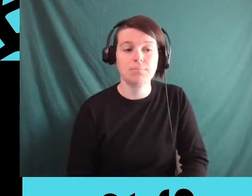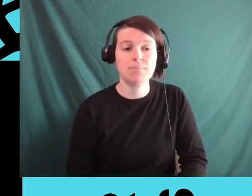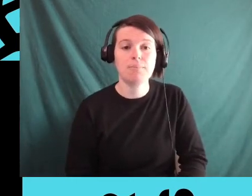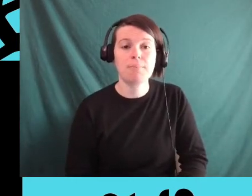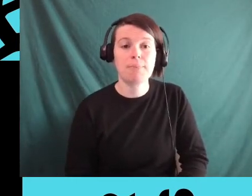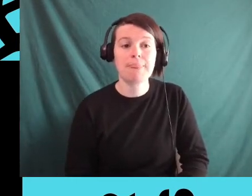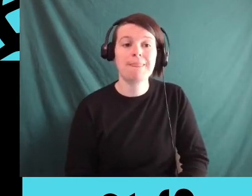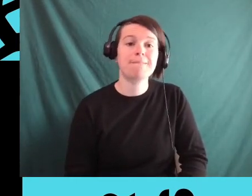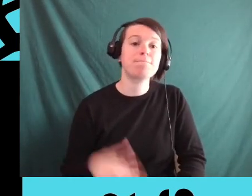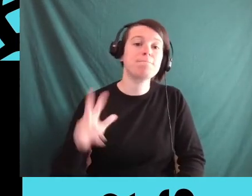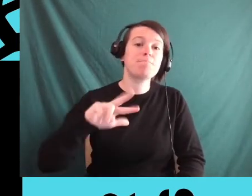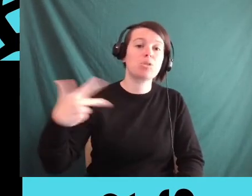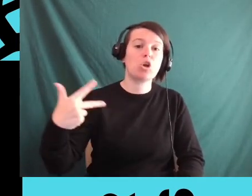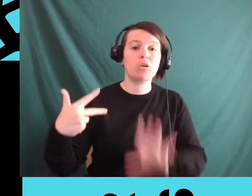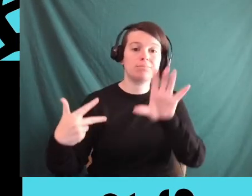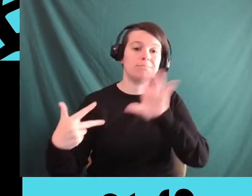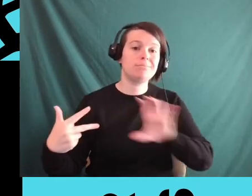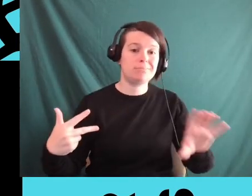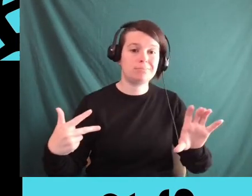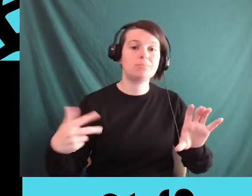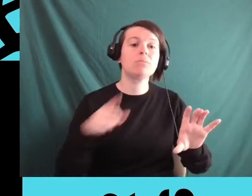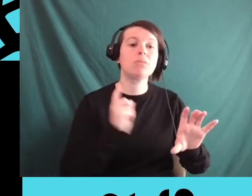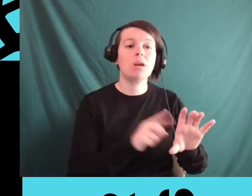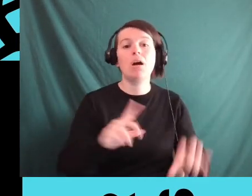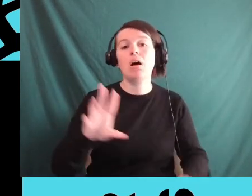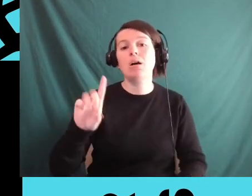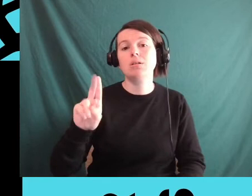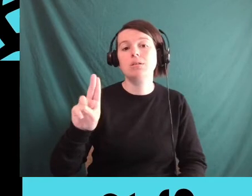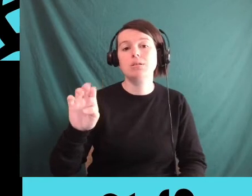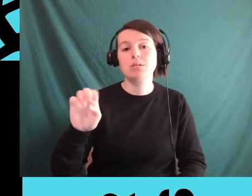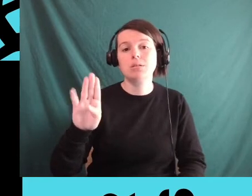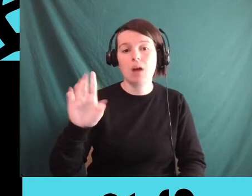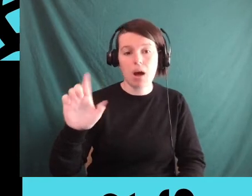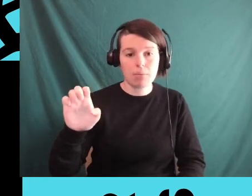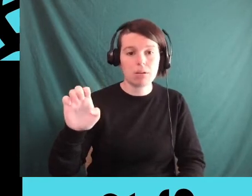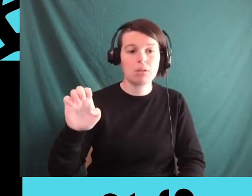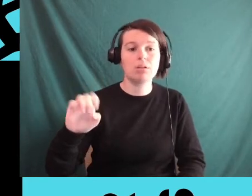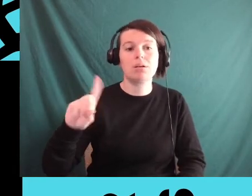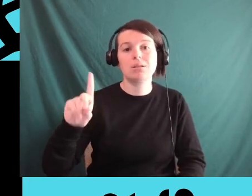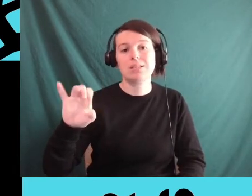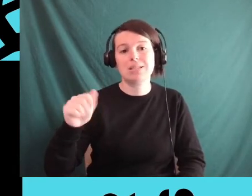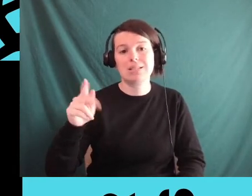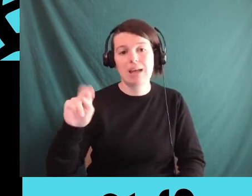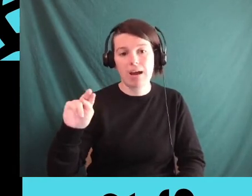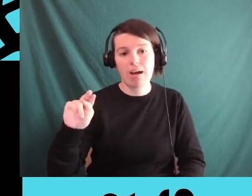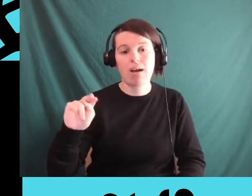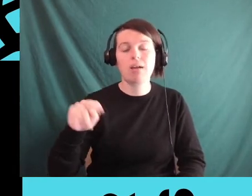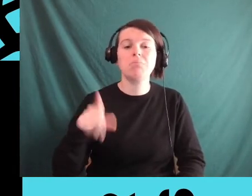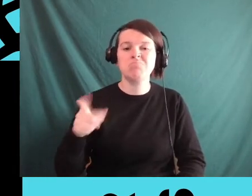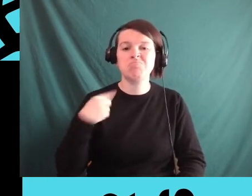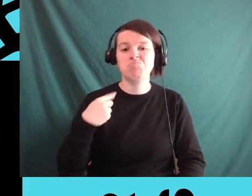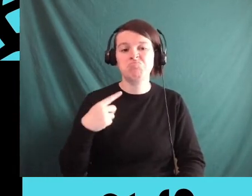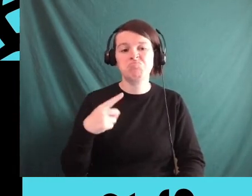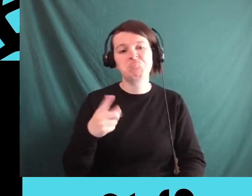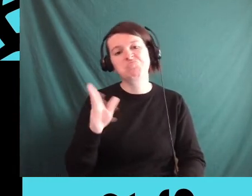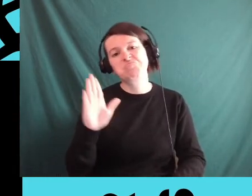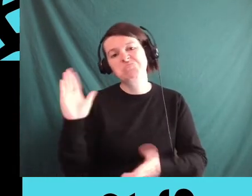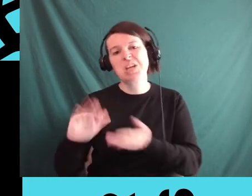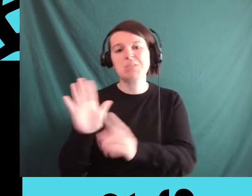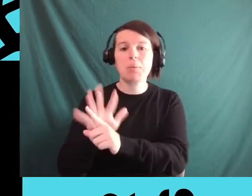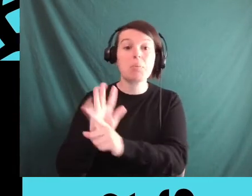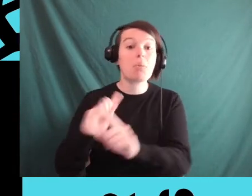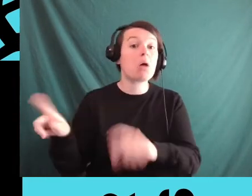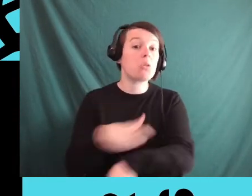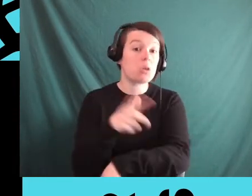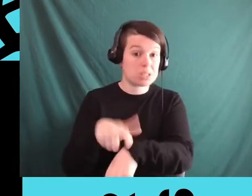Okay, third on the list here we have Double Design. They're another less popular brand, but they've been around for a long time. They started